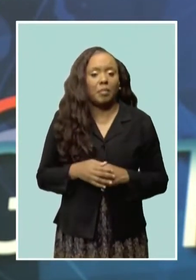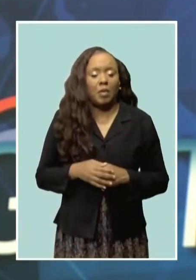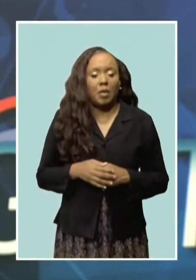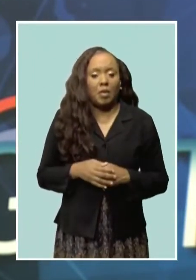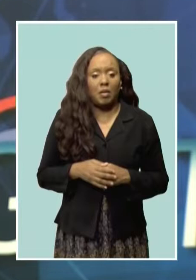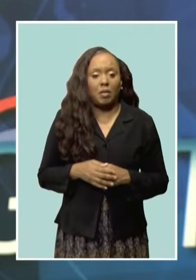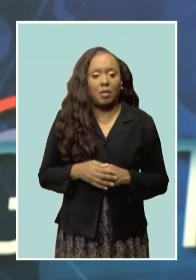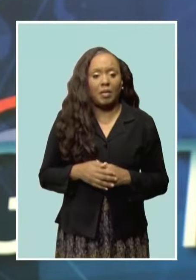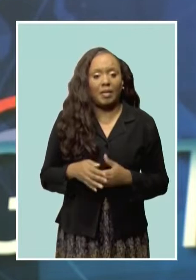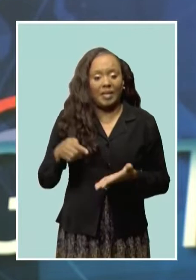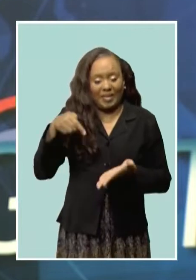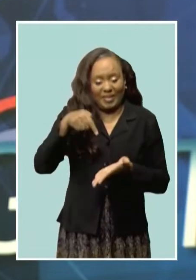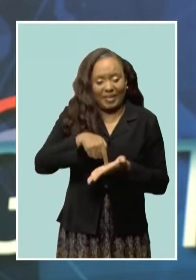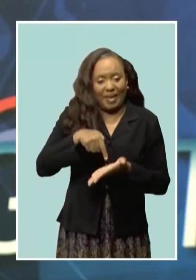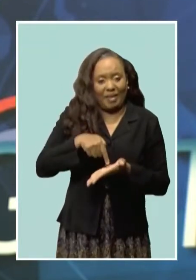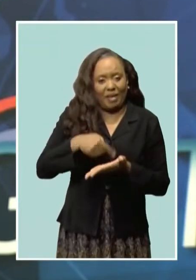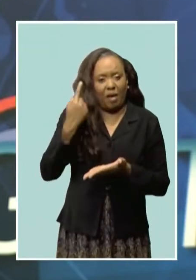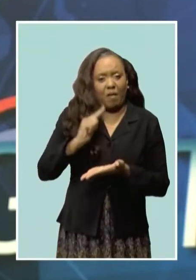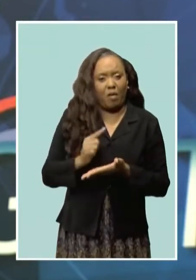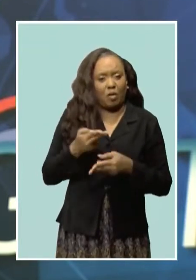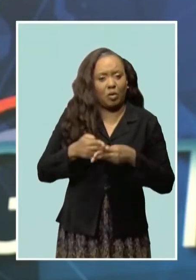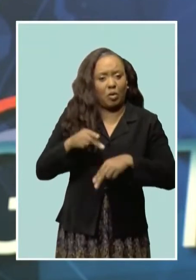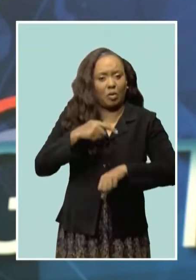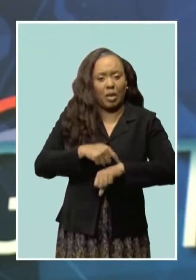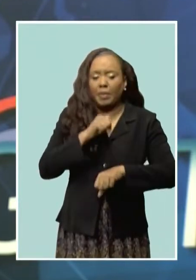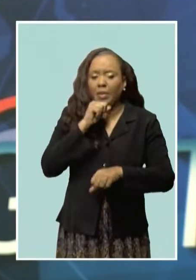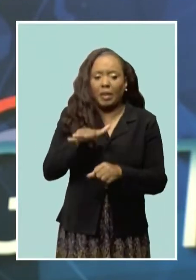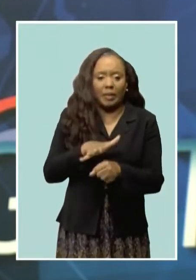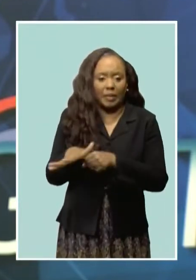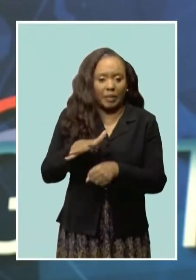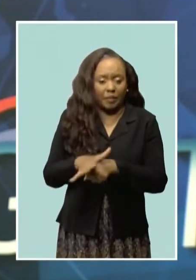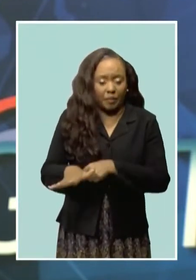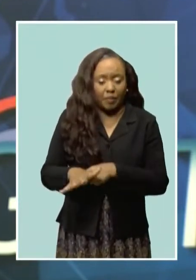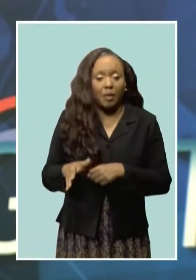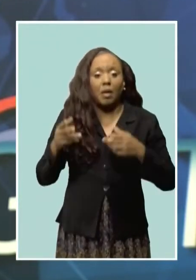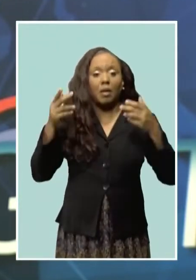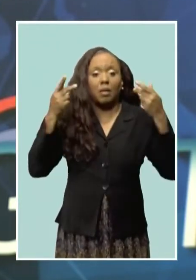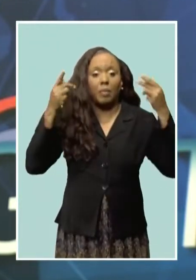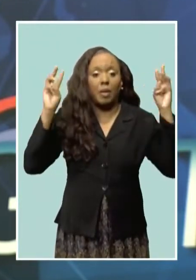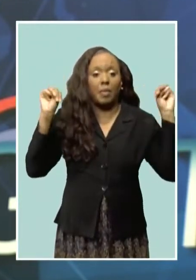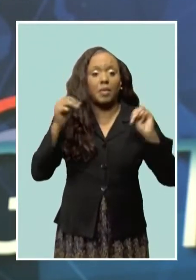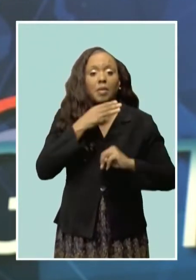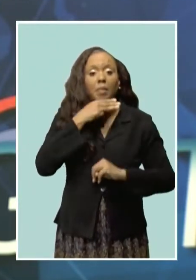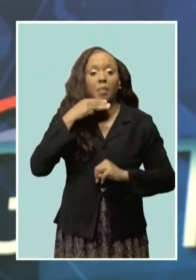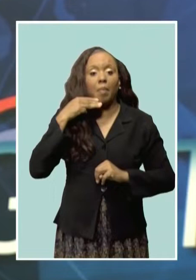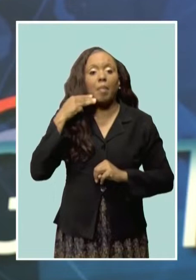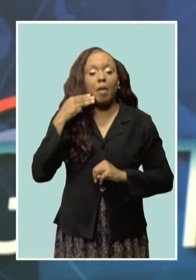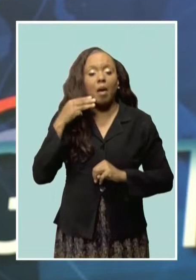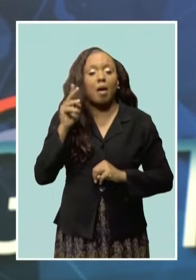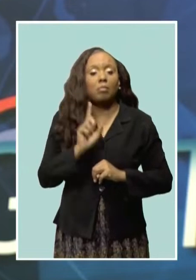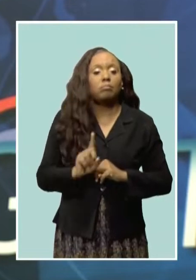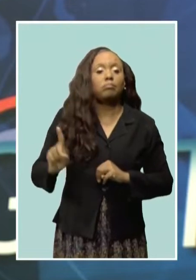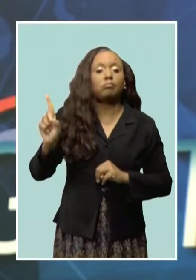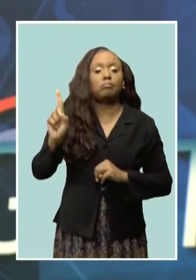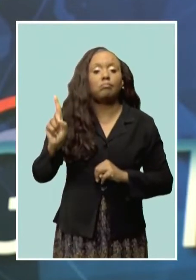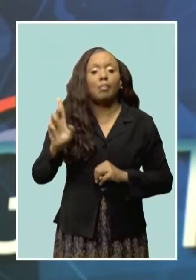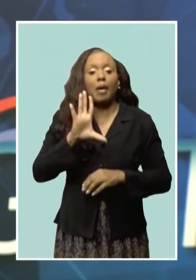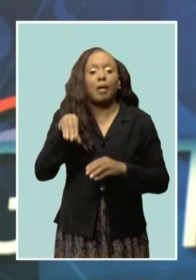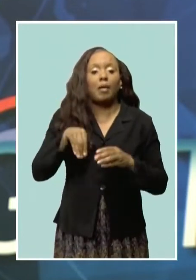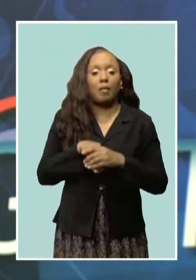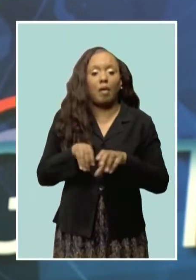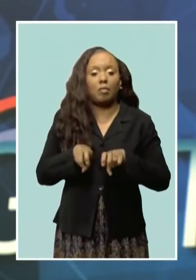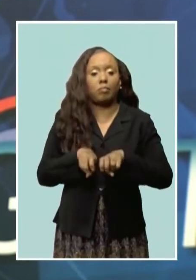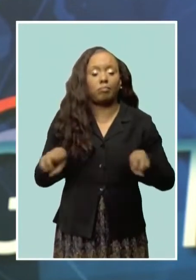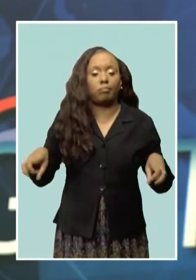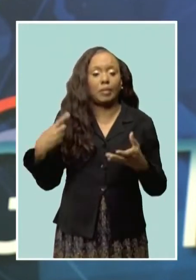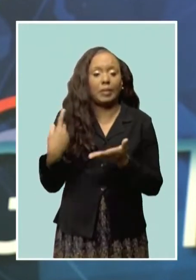countries on the front lines of the climate crisis. The Barbadian leader was among the panel for a recent discussion hosted by the Global Clinton Initiative